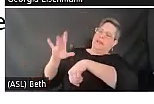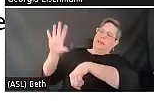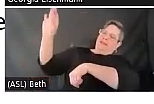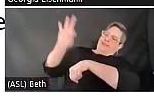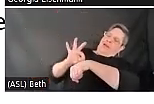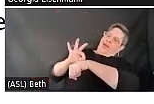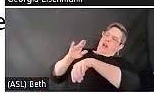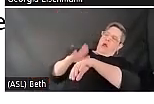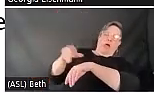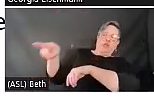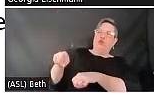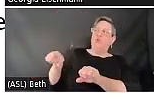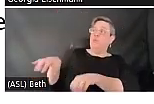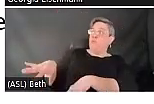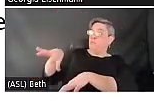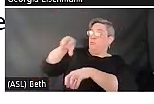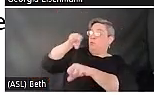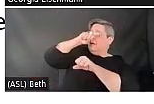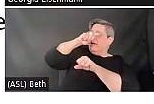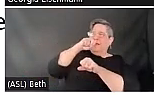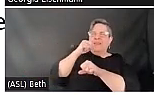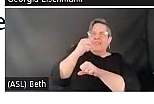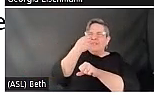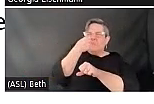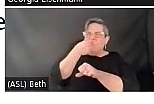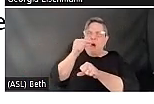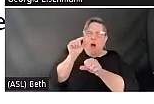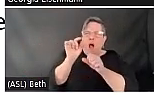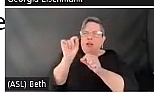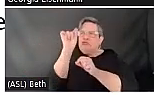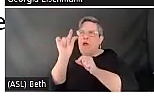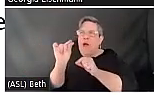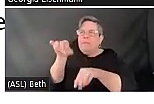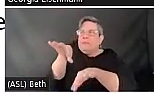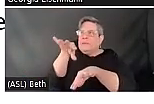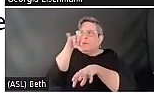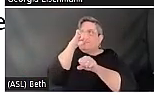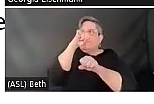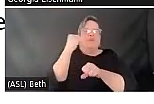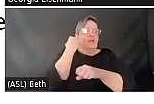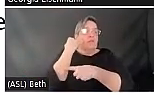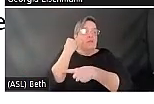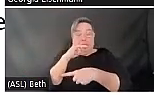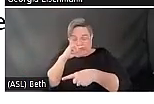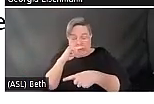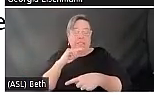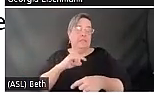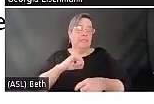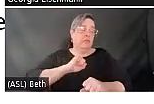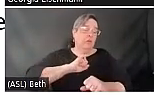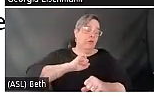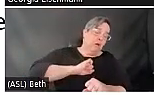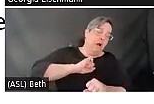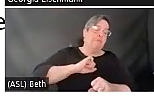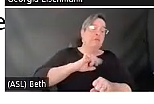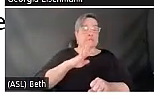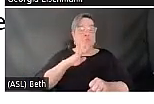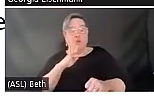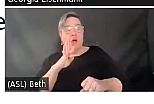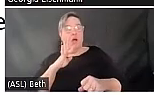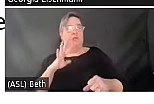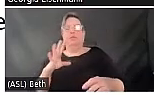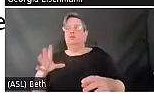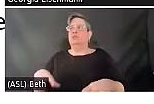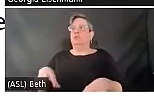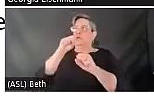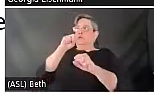of contagion and how it's transmitted. And obviously, if they land someplace close to you, then that's another concern. Remember, we